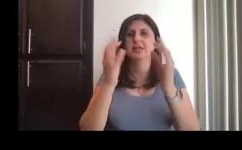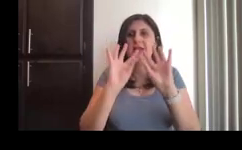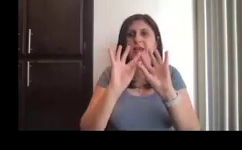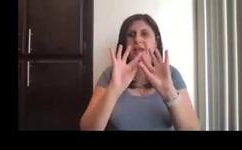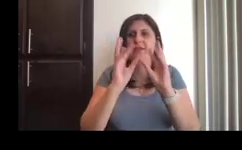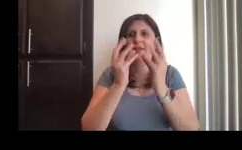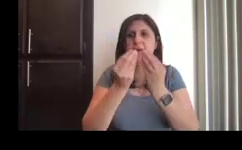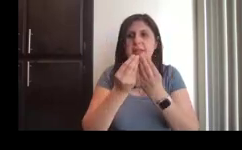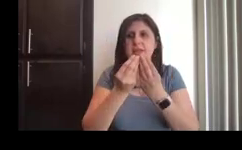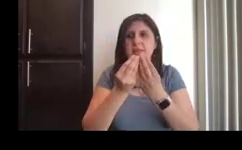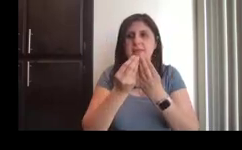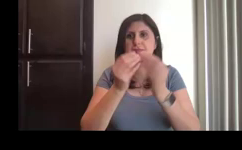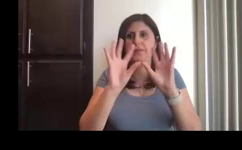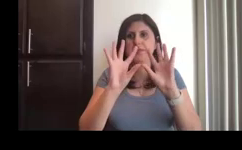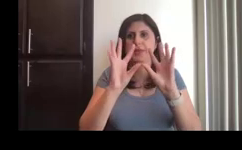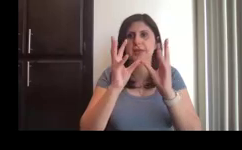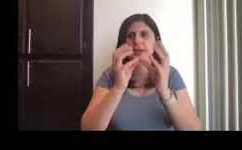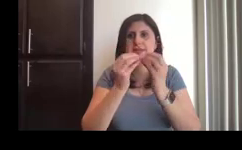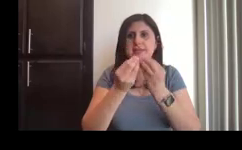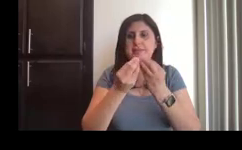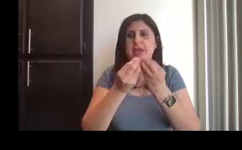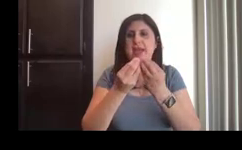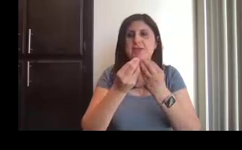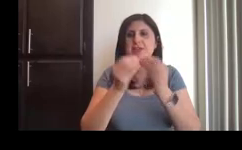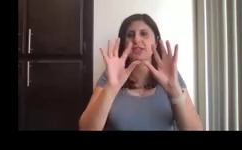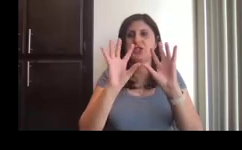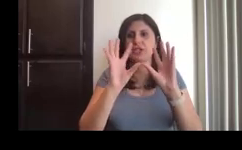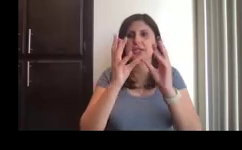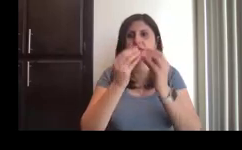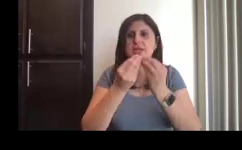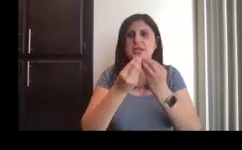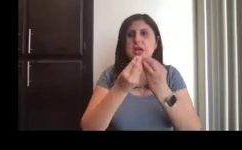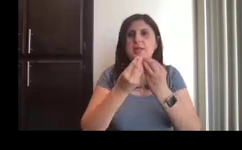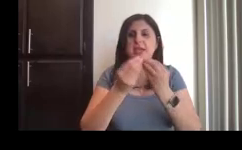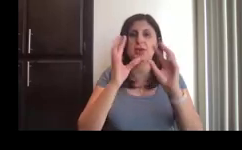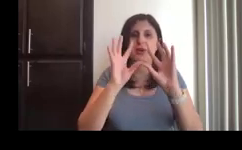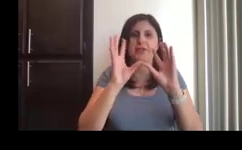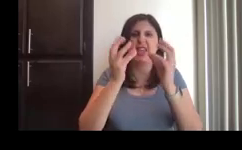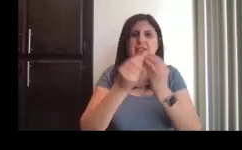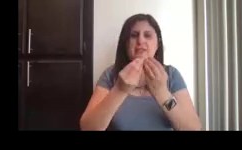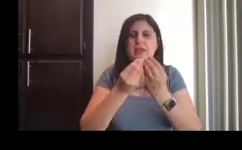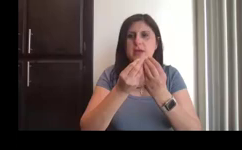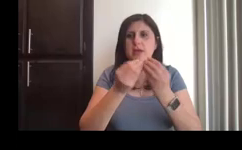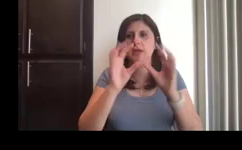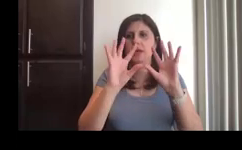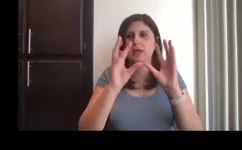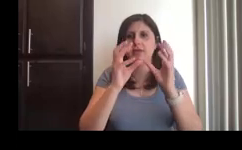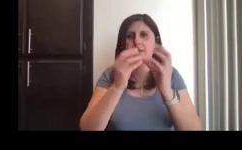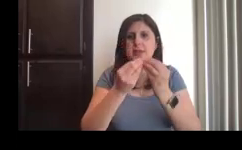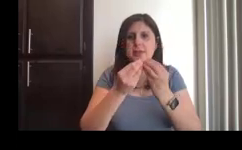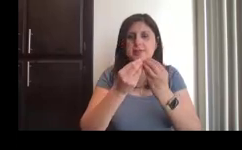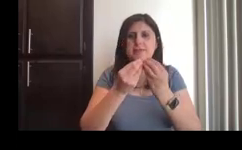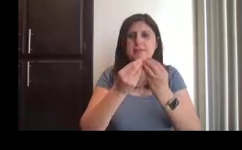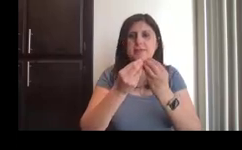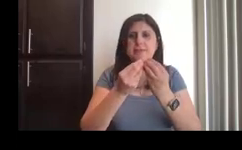sign. Family. Same hand movement. It's just getting rid of the F.